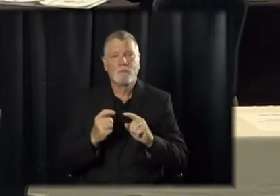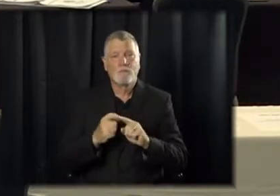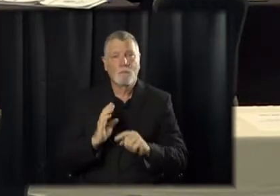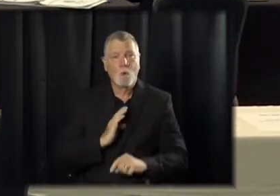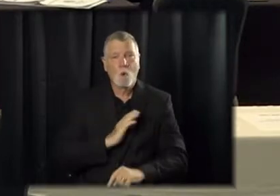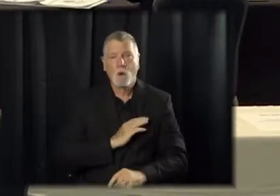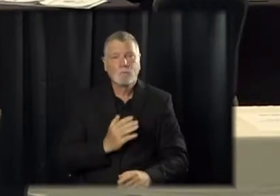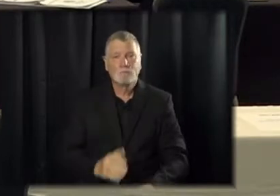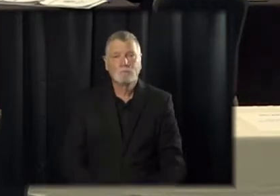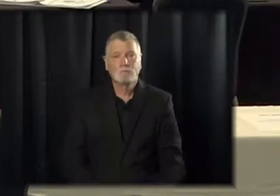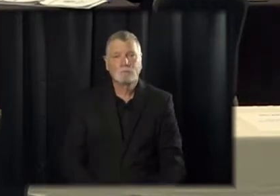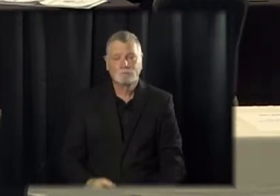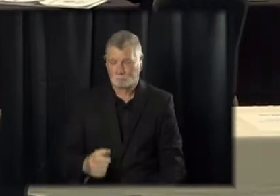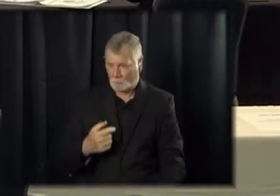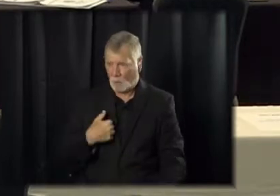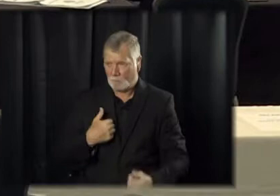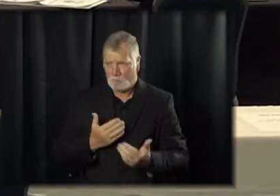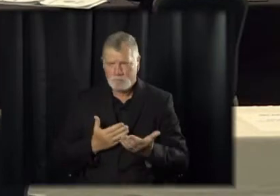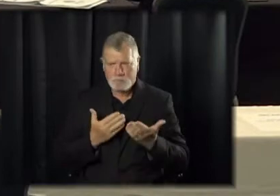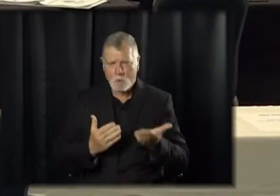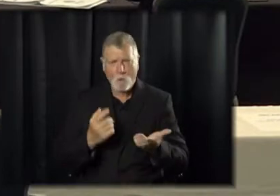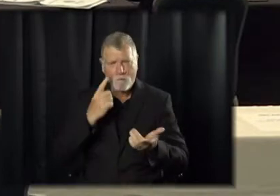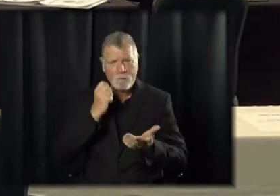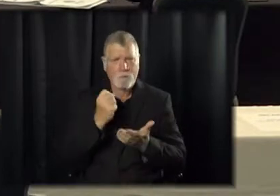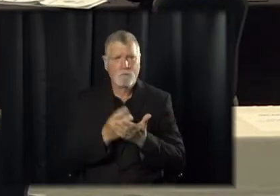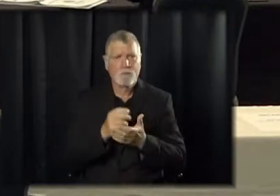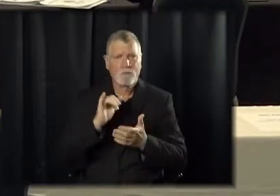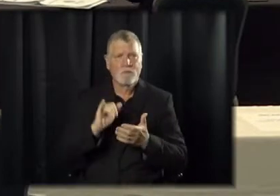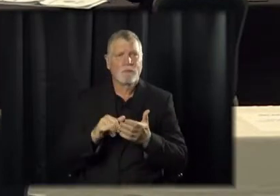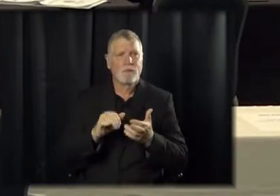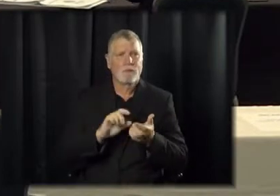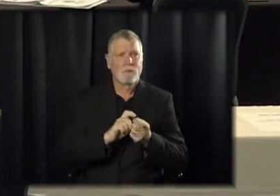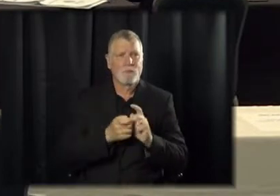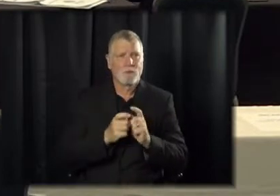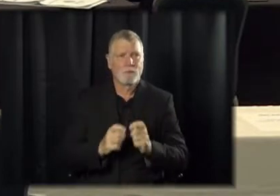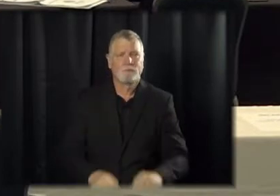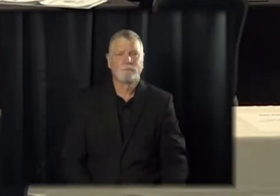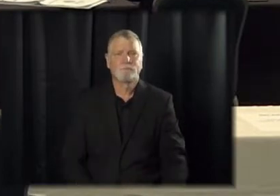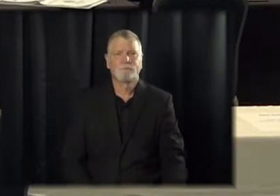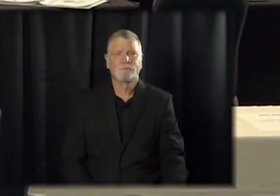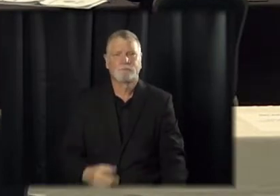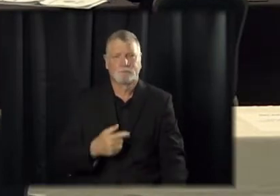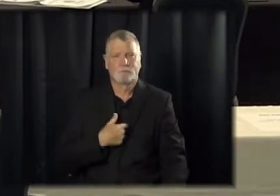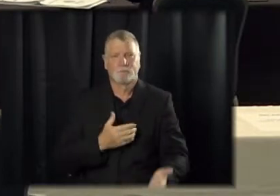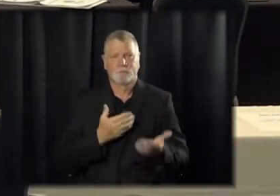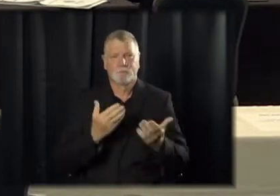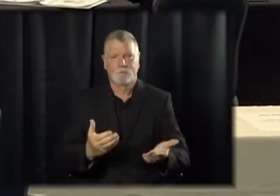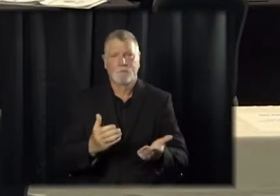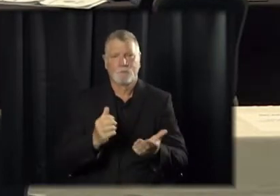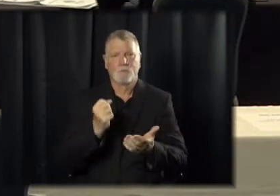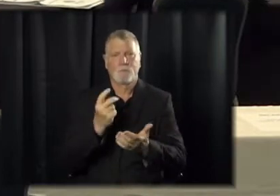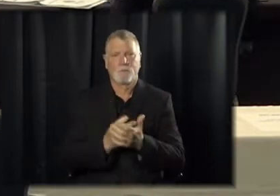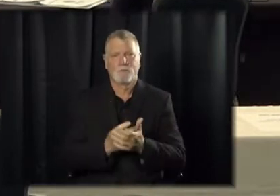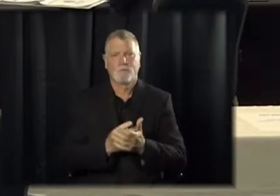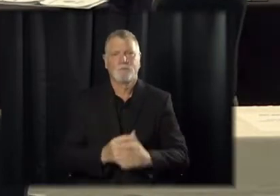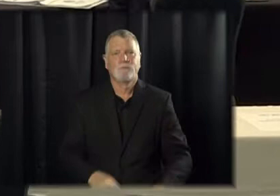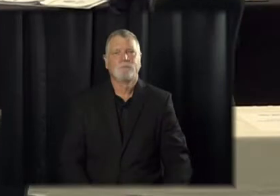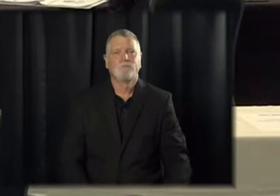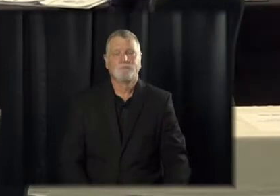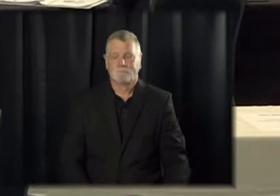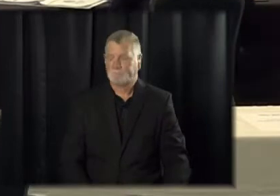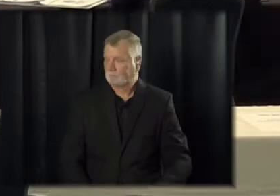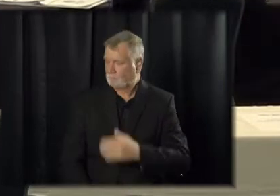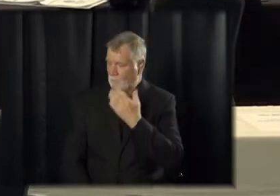board? Do I have a motion to approve these reprogrammings? Yeah, I move to approve. Thank you, Antonio.